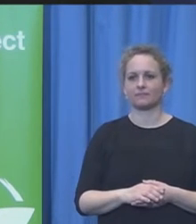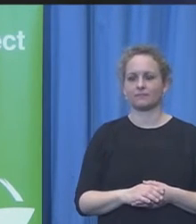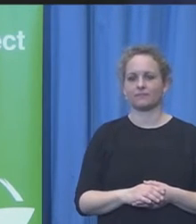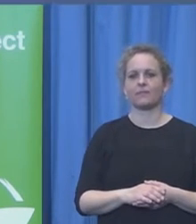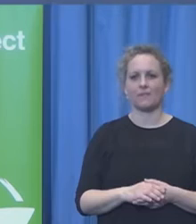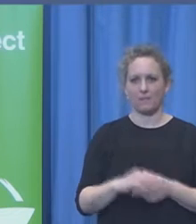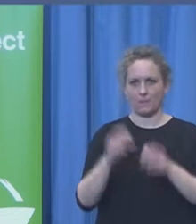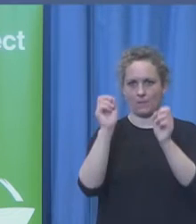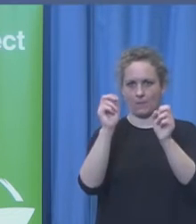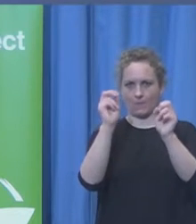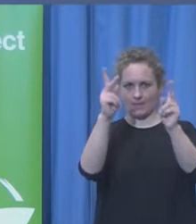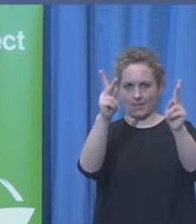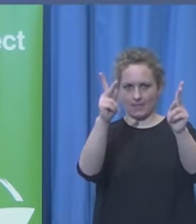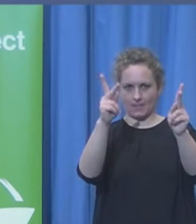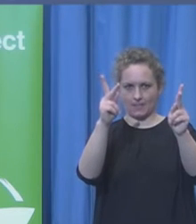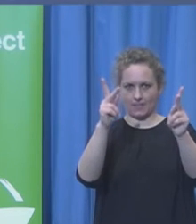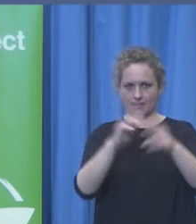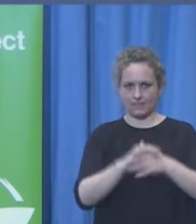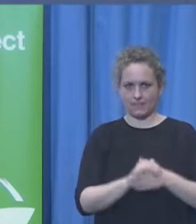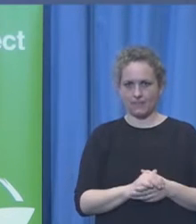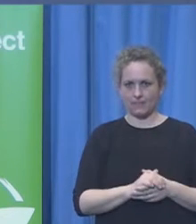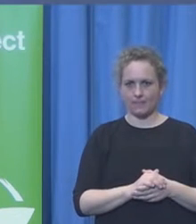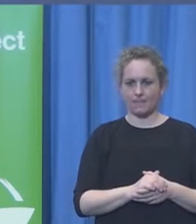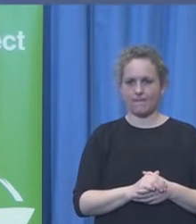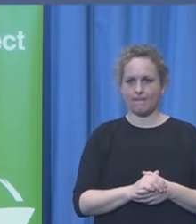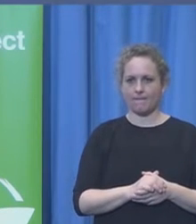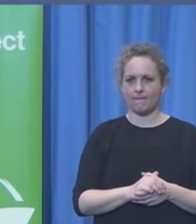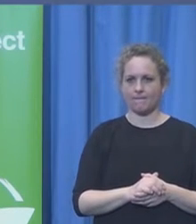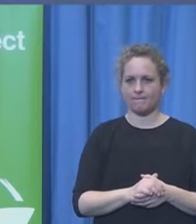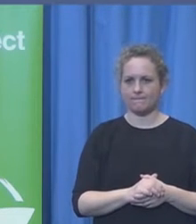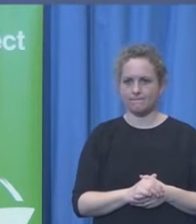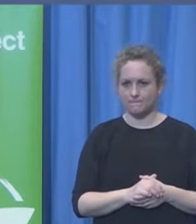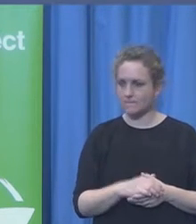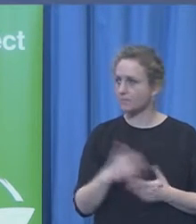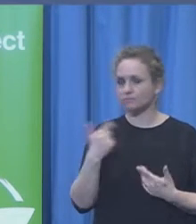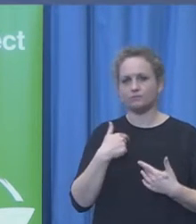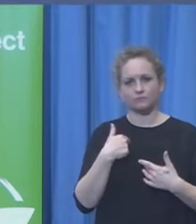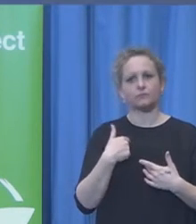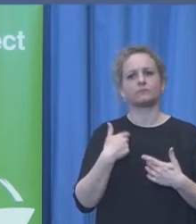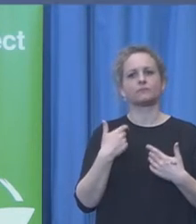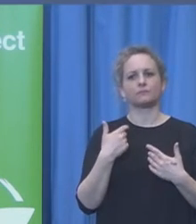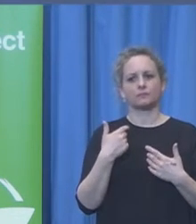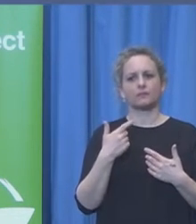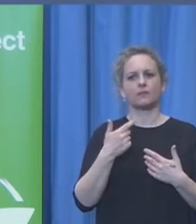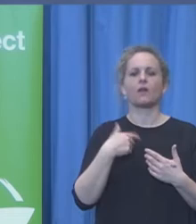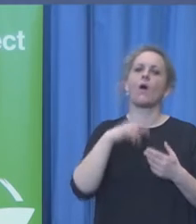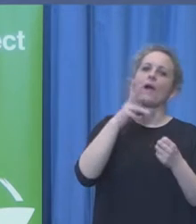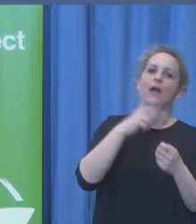Let's collect some questions, and then we give it back to the panelists. Thank